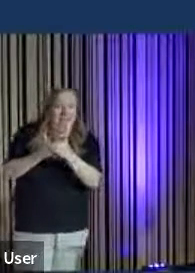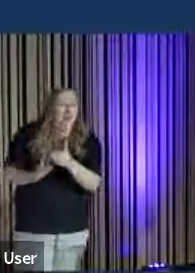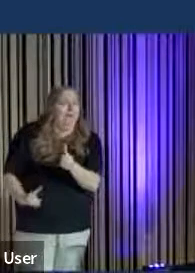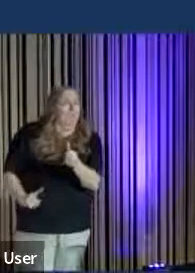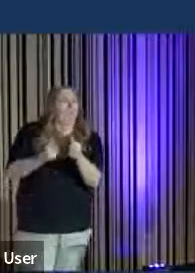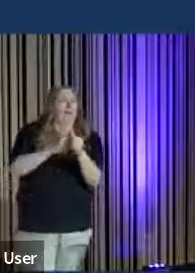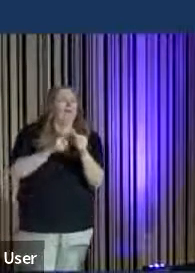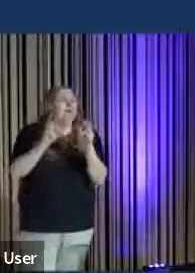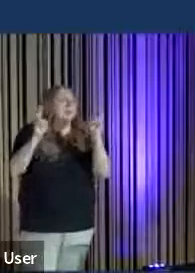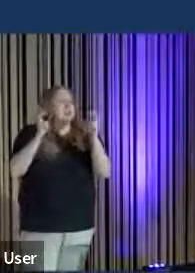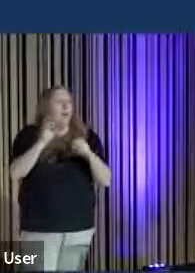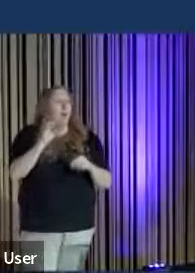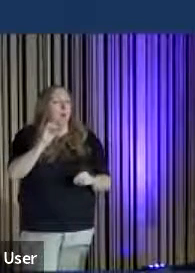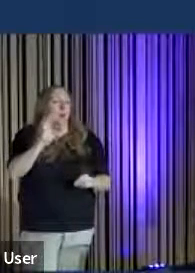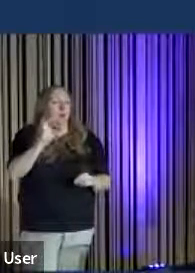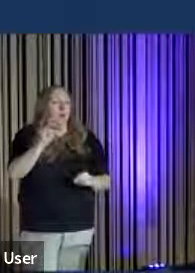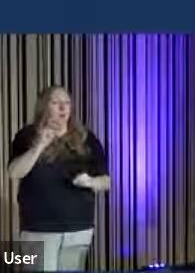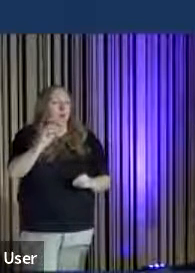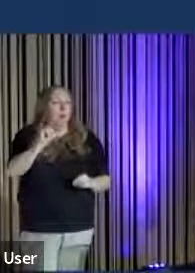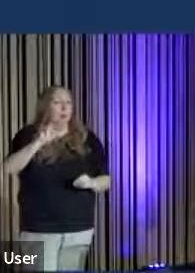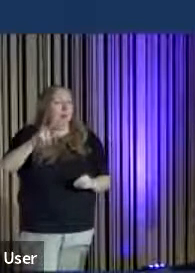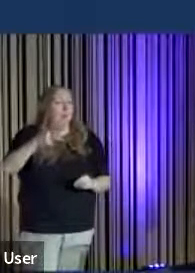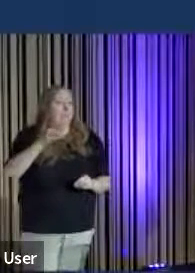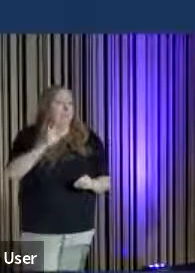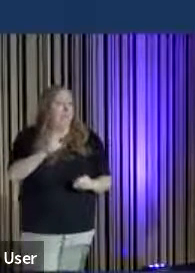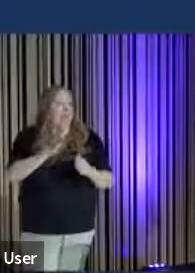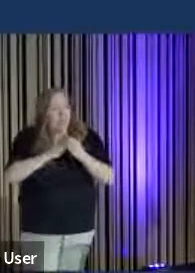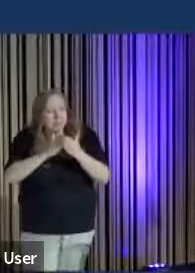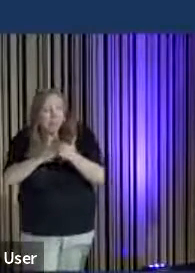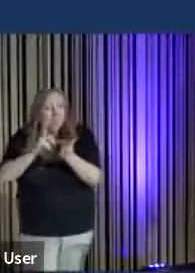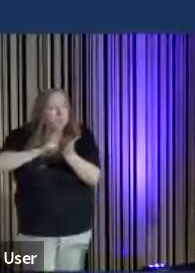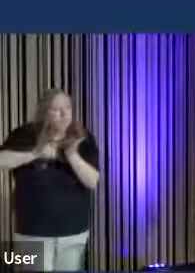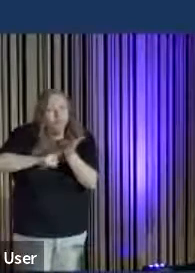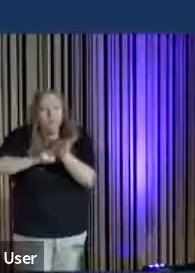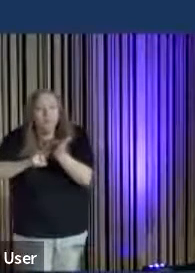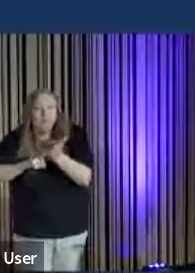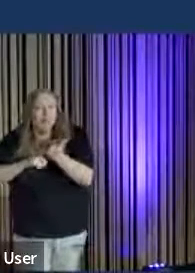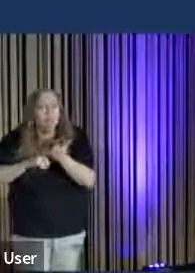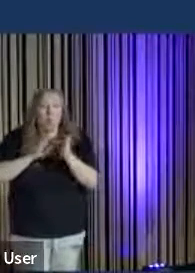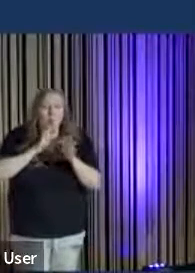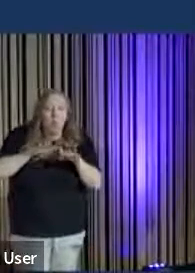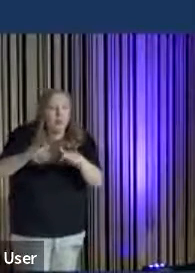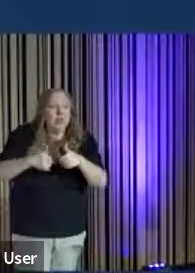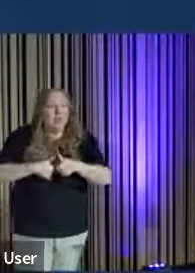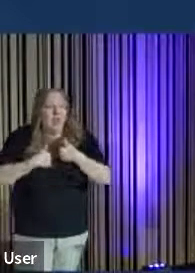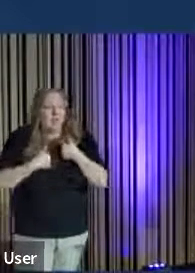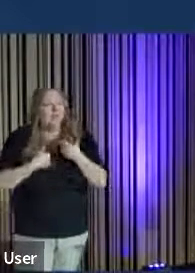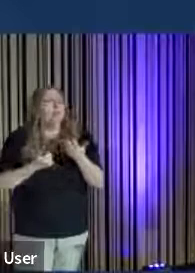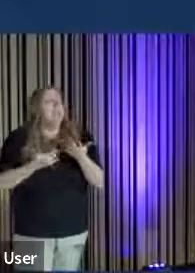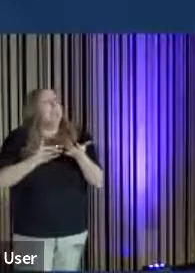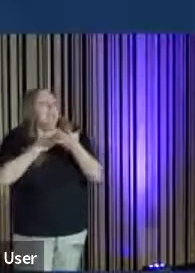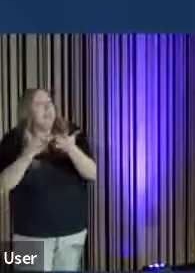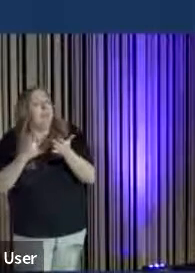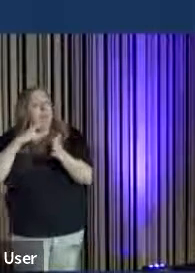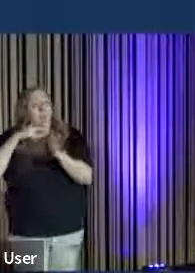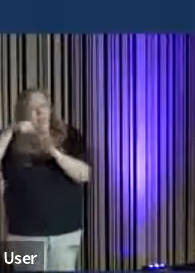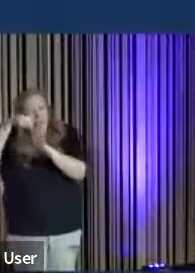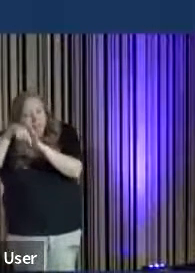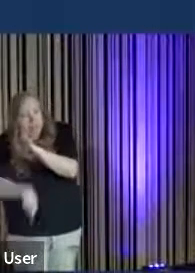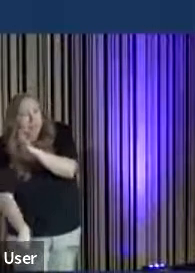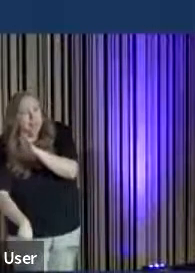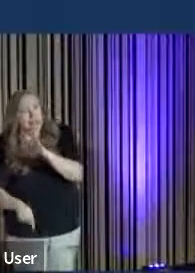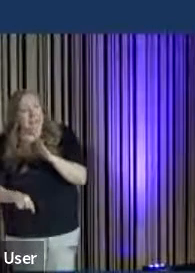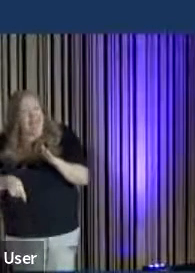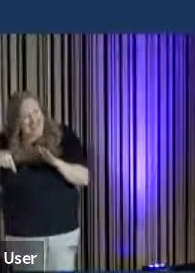oceanographic expedition, where for 5 years they went around the world looking at ocean life, maybe mainly life in the deep ocean,